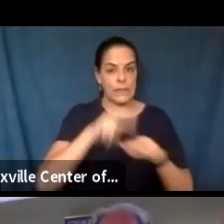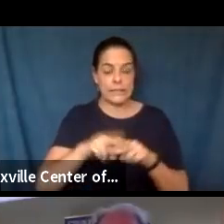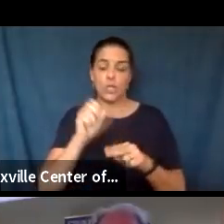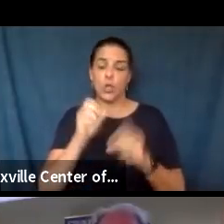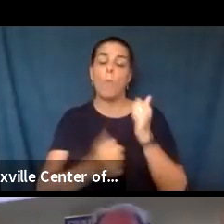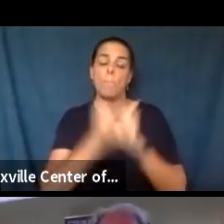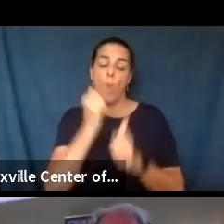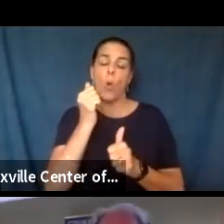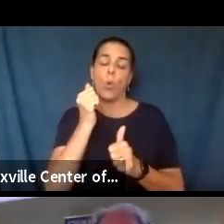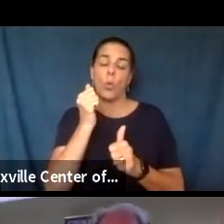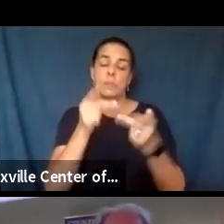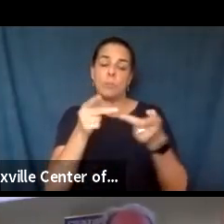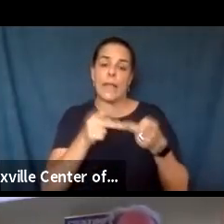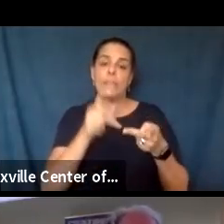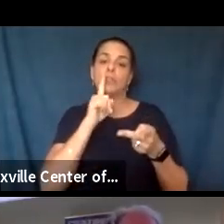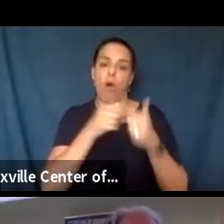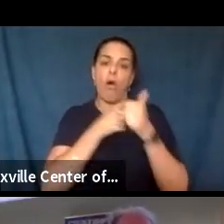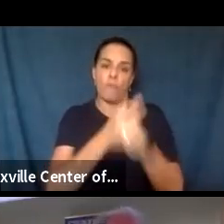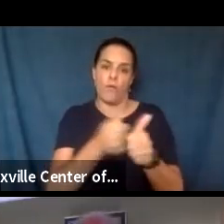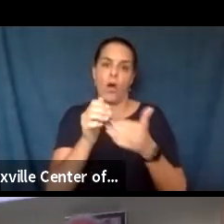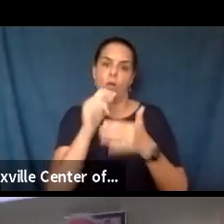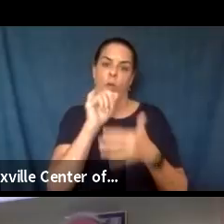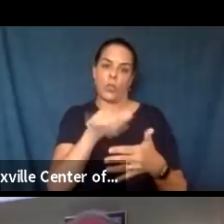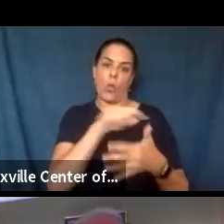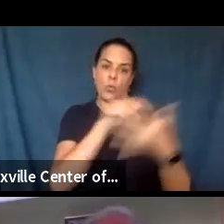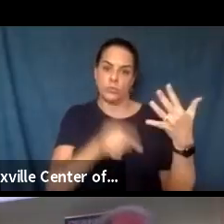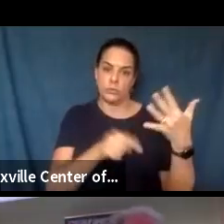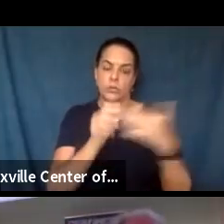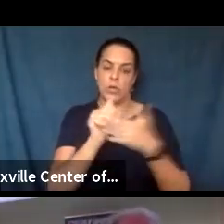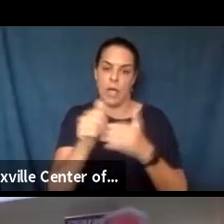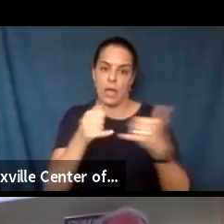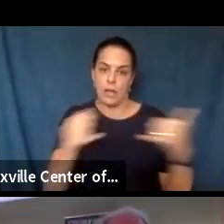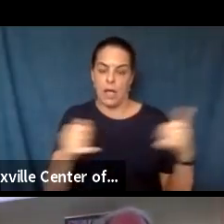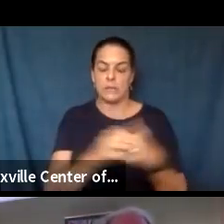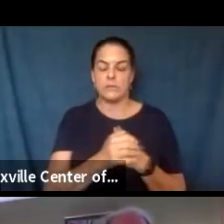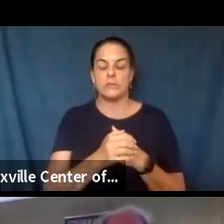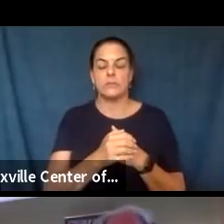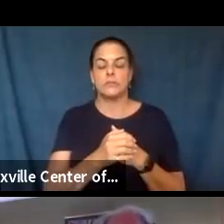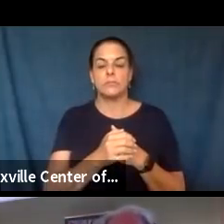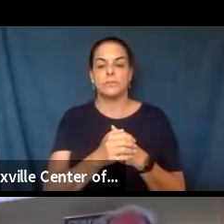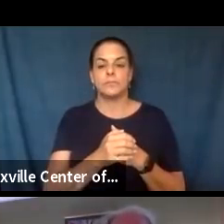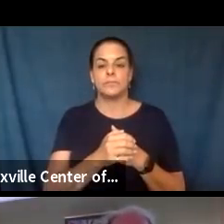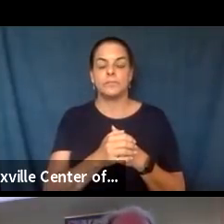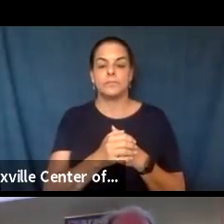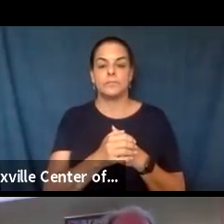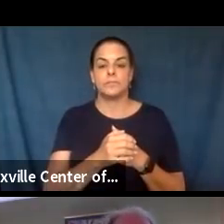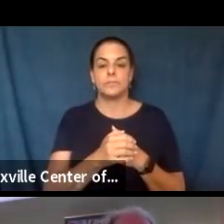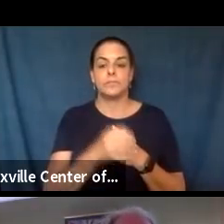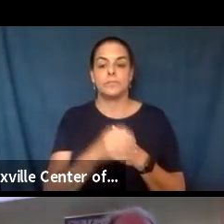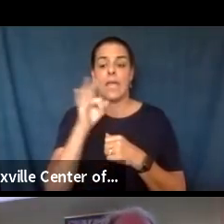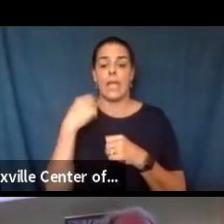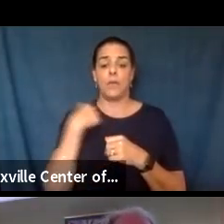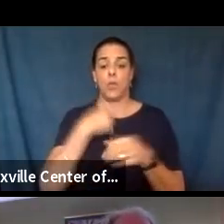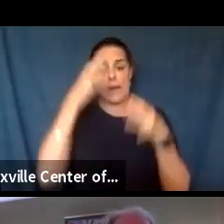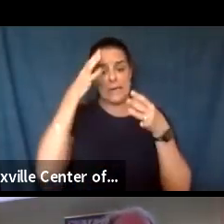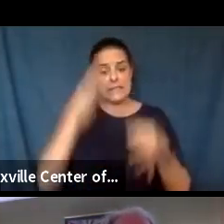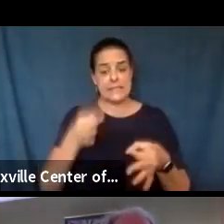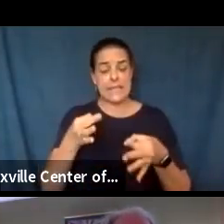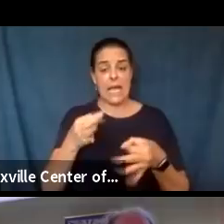the guidelines. So I would say, you know, if we decide to say it's more of a curfew